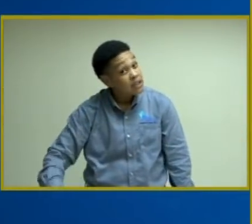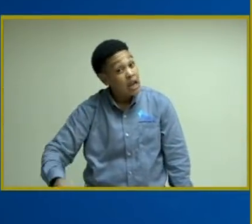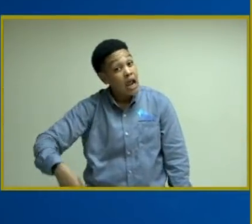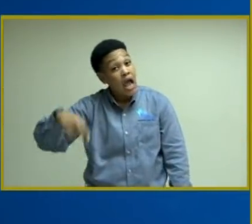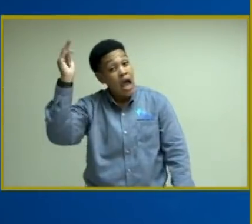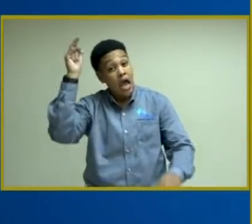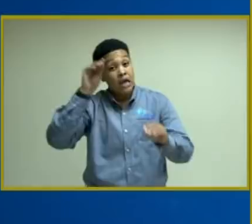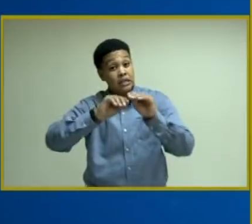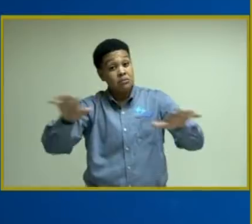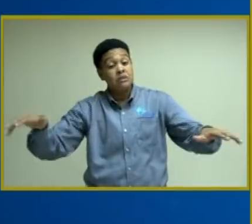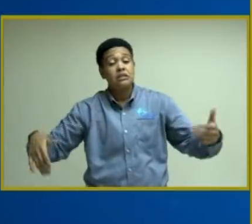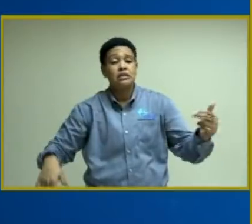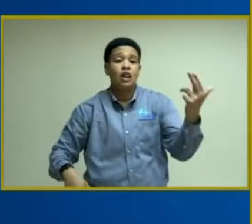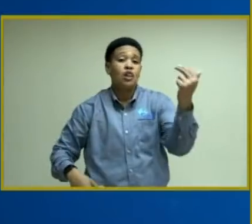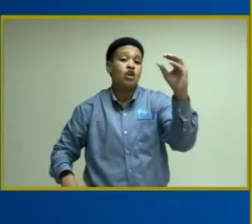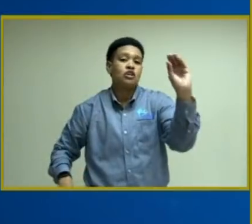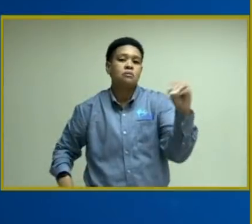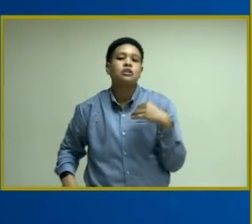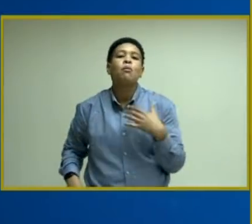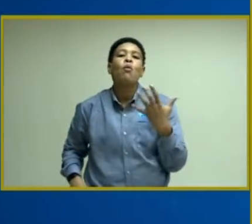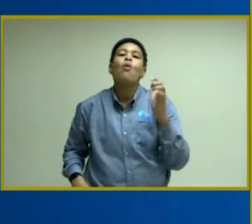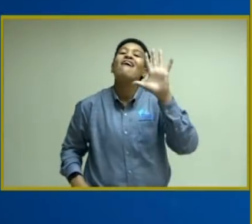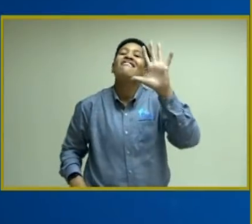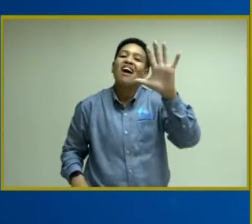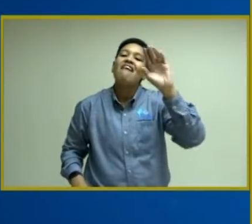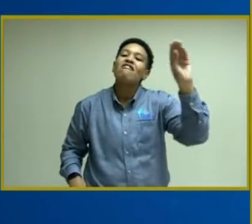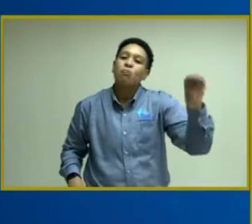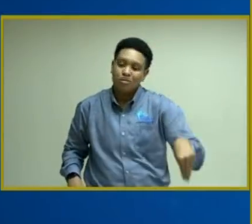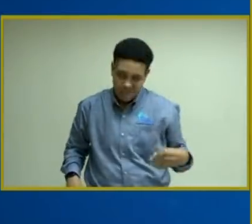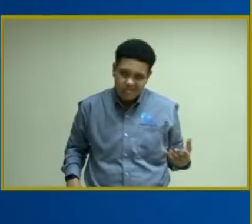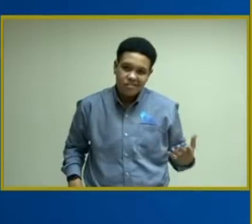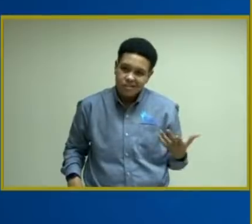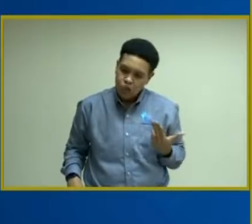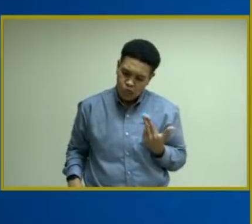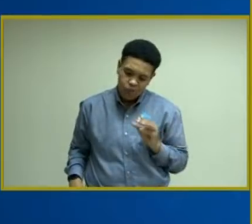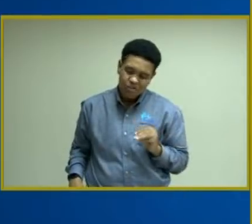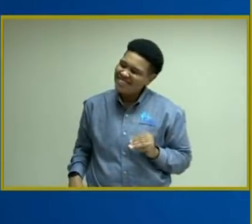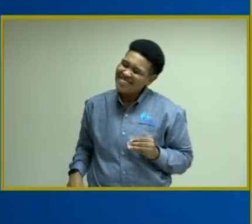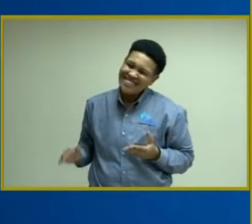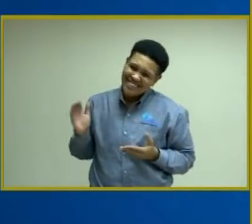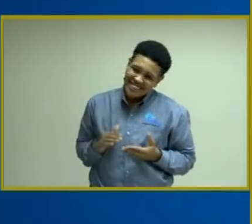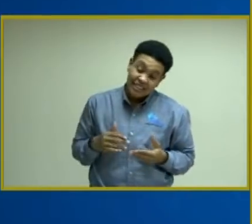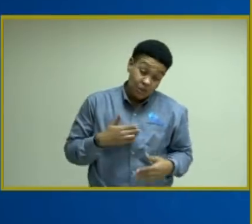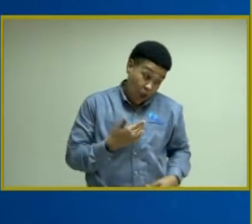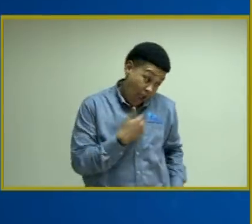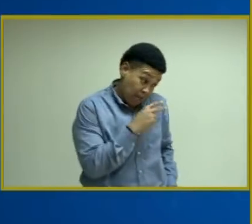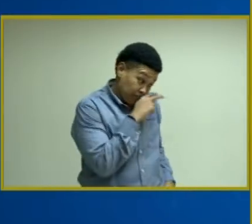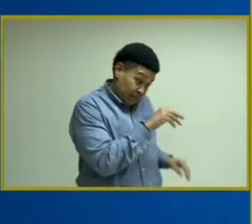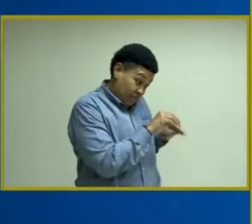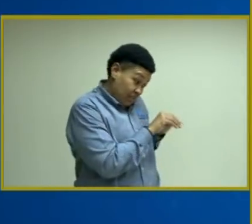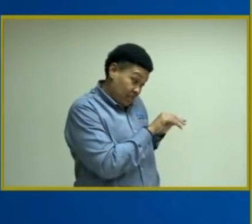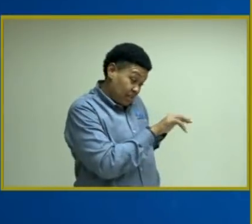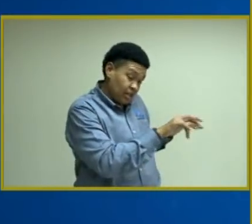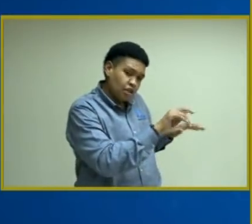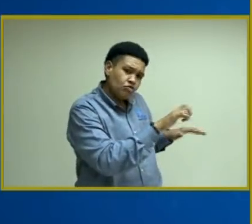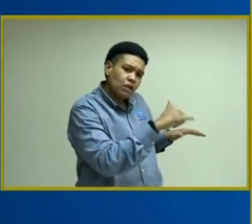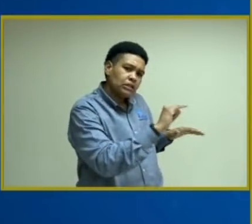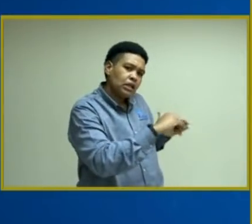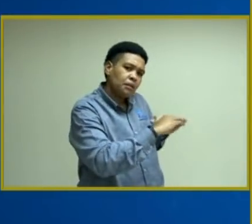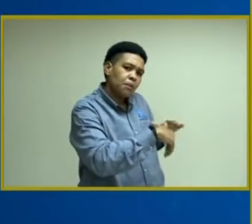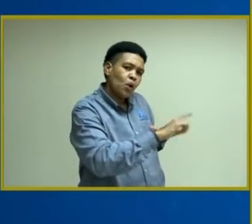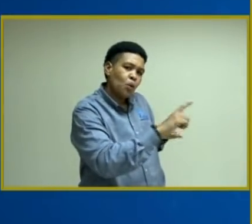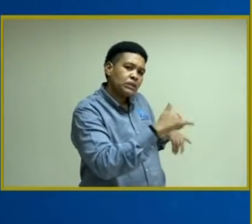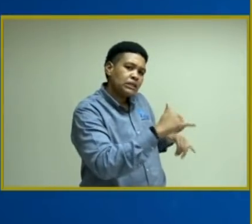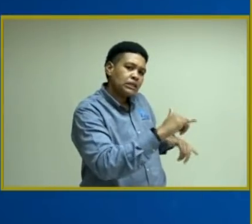at 13%, we want to get to 5%. And we are happy to see that our reproductive rate remains below